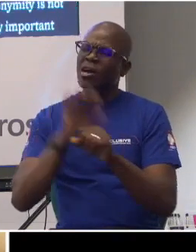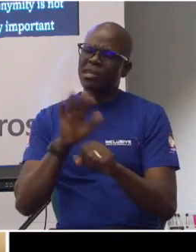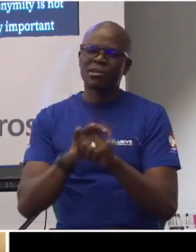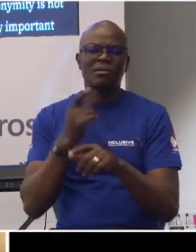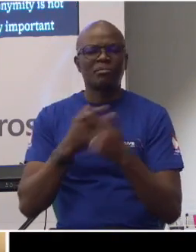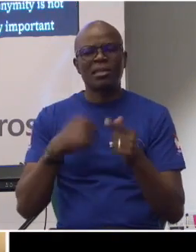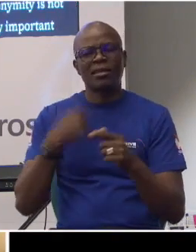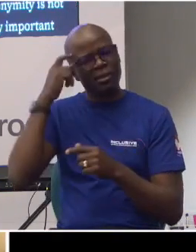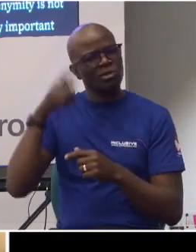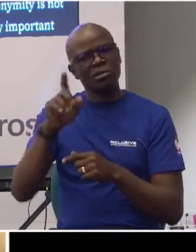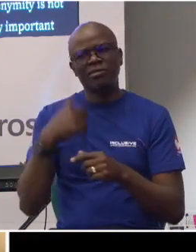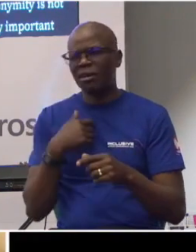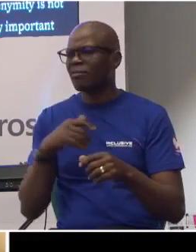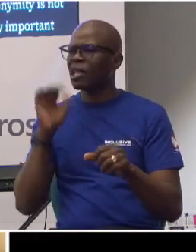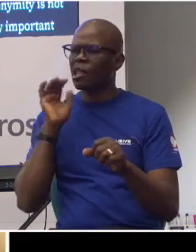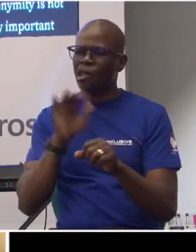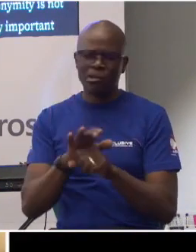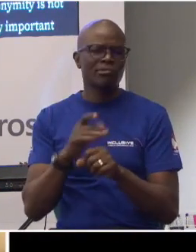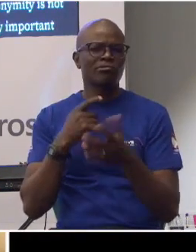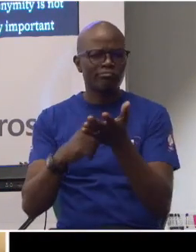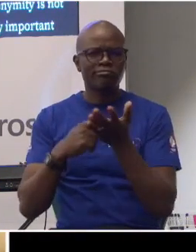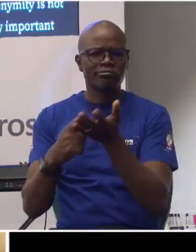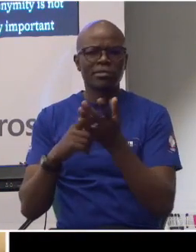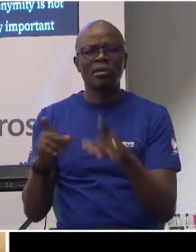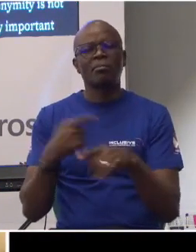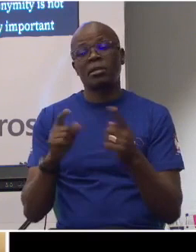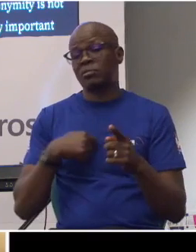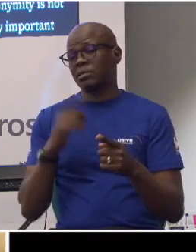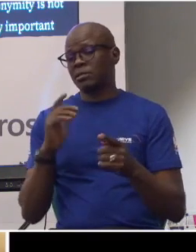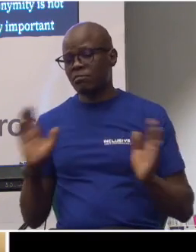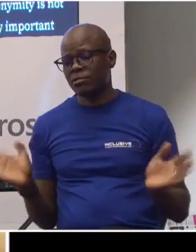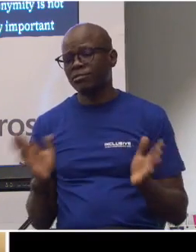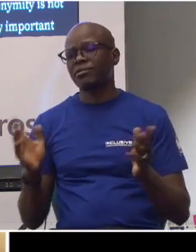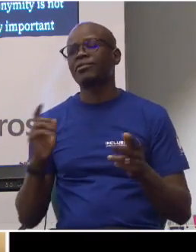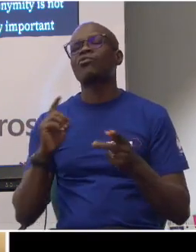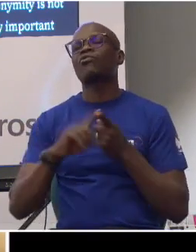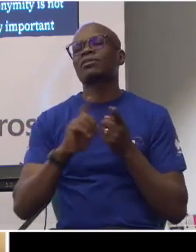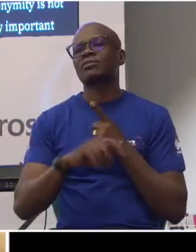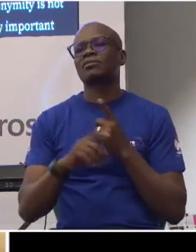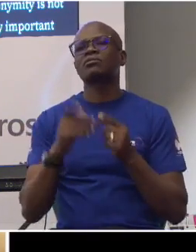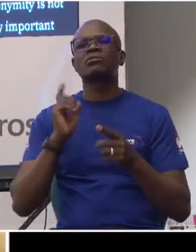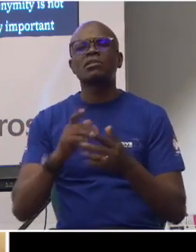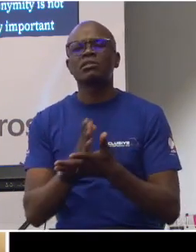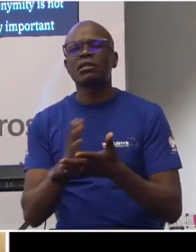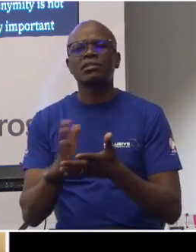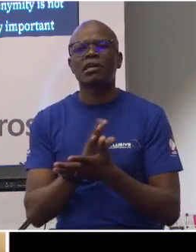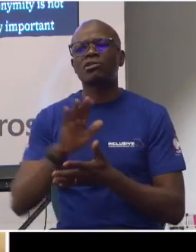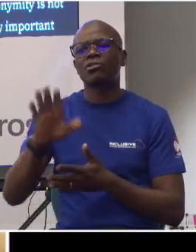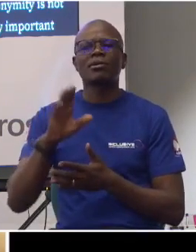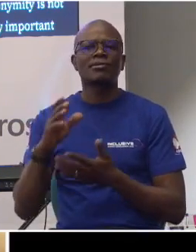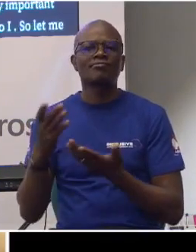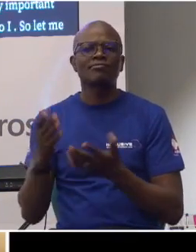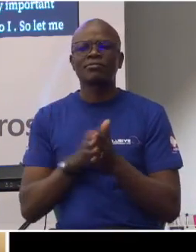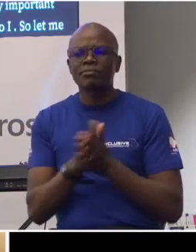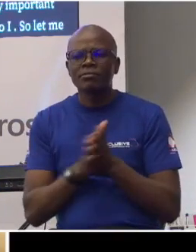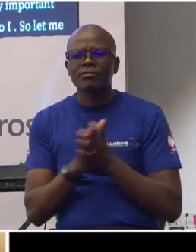and so do I. So let me simply encourage you, first of all, to share what you have learned and share your aspirations with each